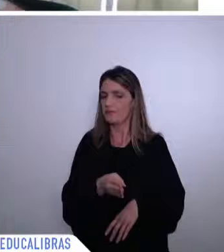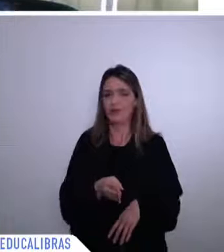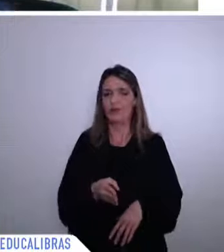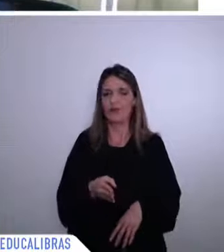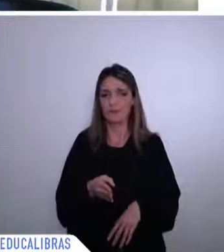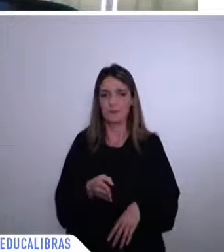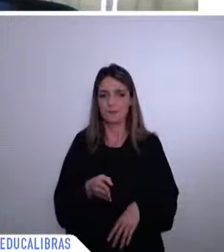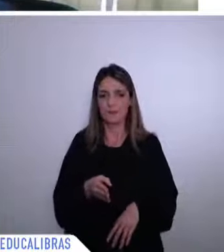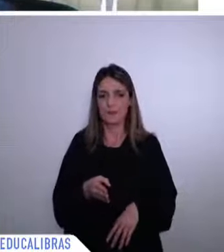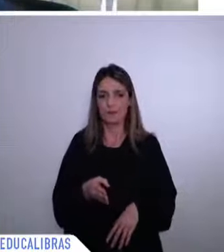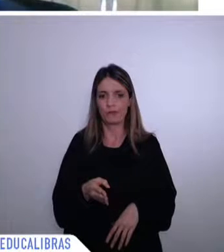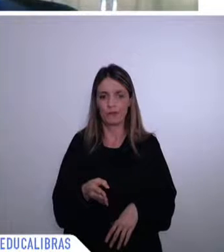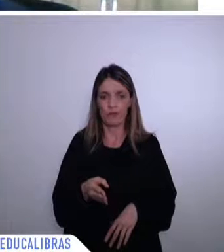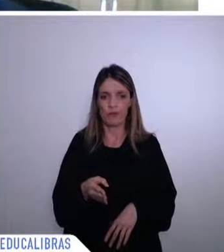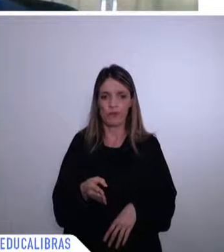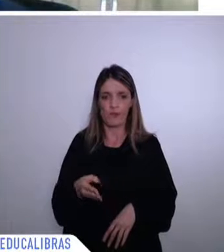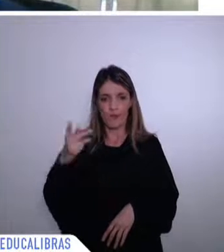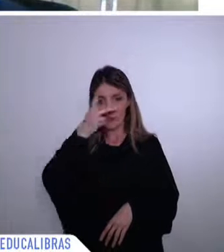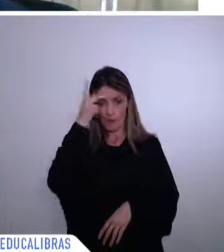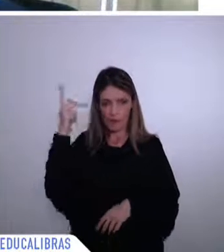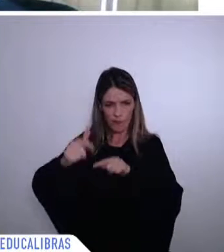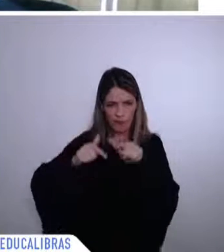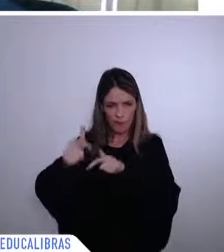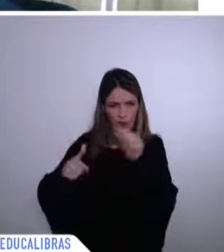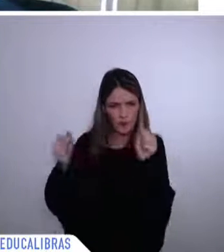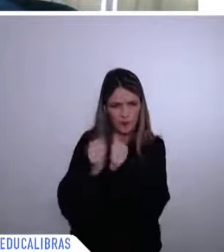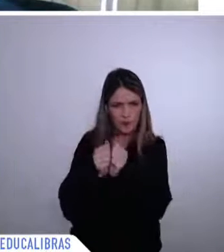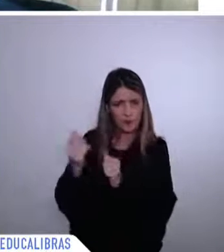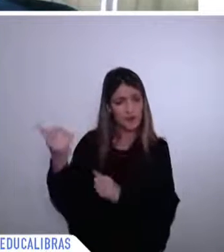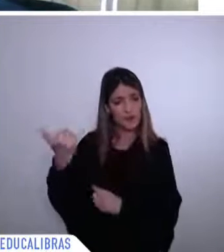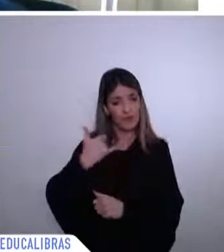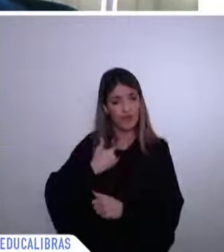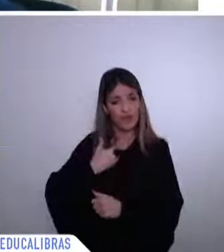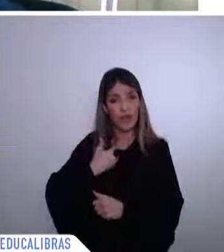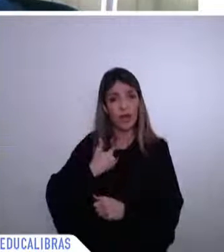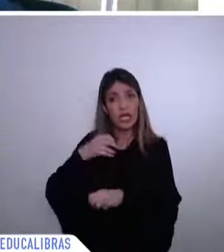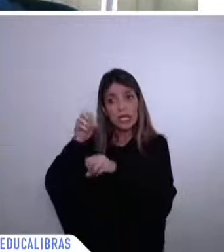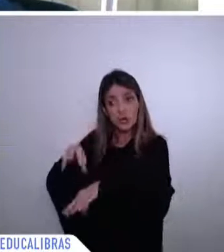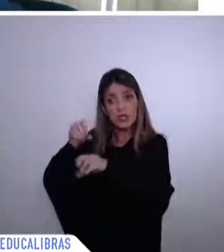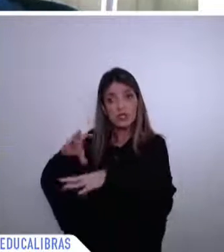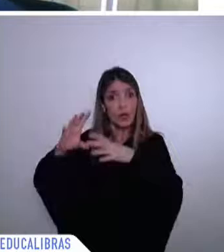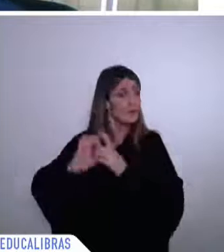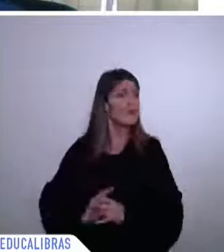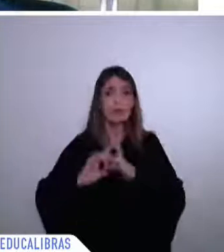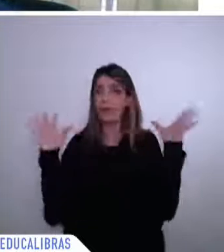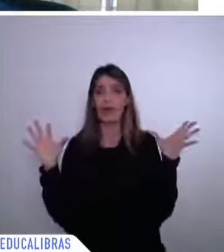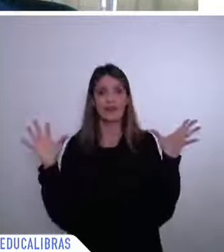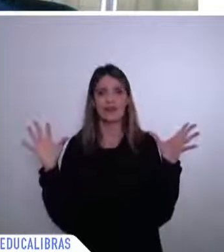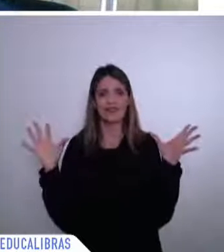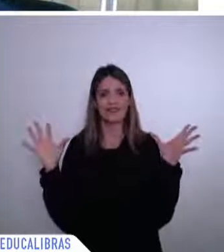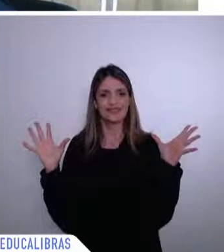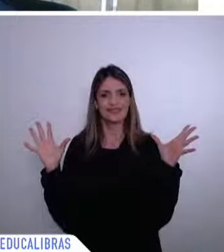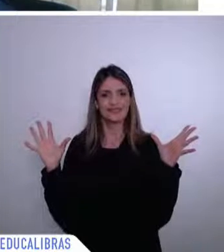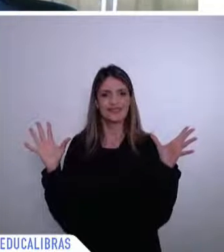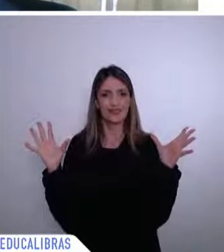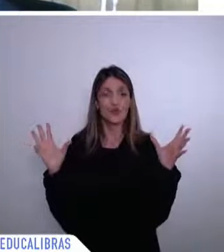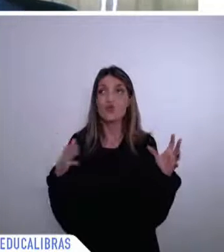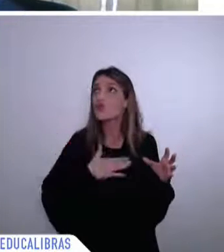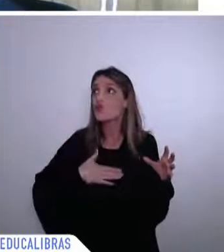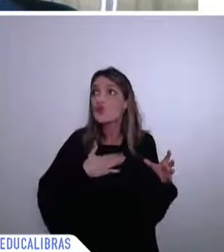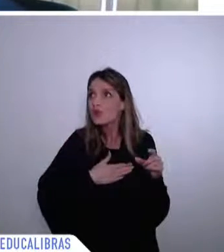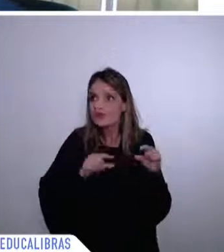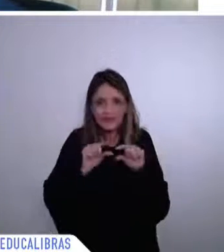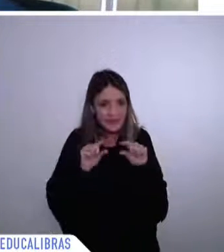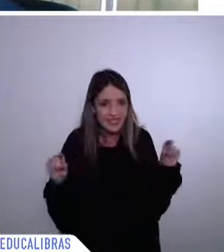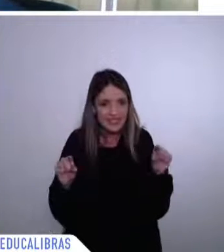in education. I have a very dear friend of mine, Dusty Ribeiro, saying that, the education uh,